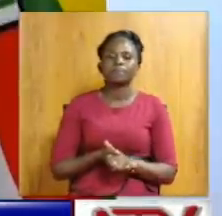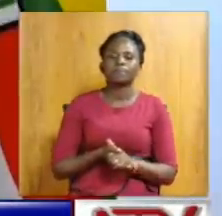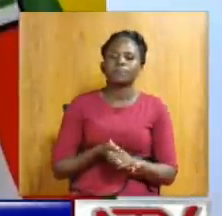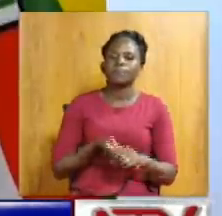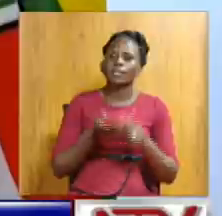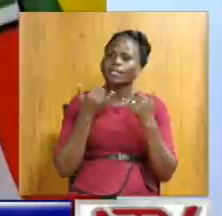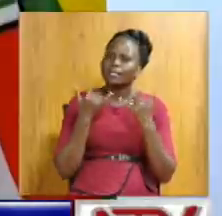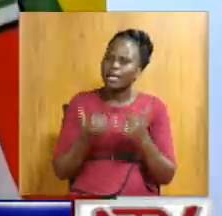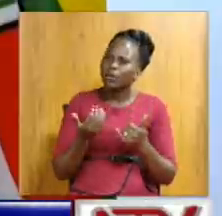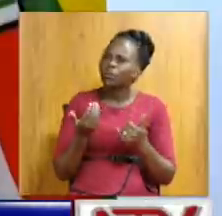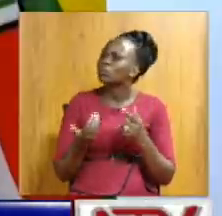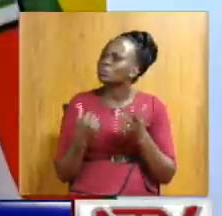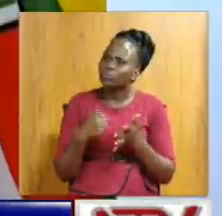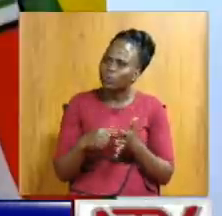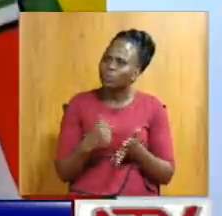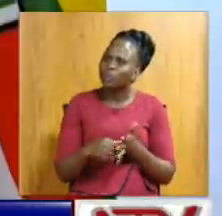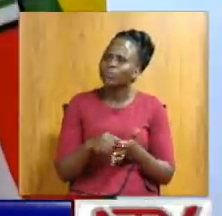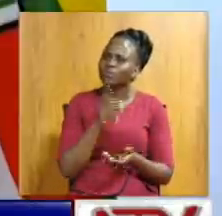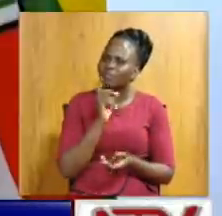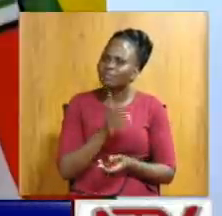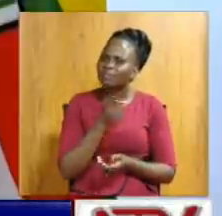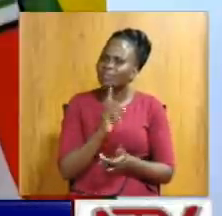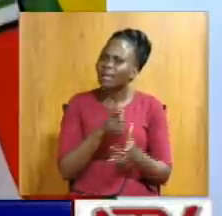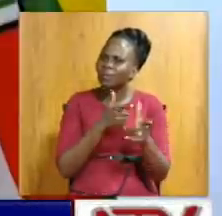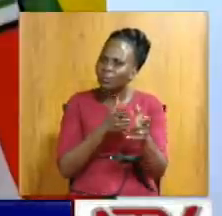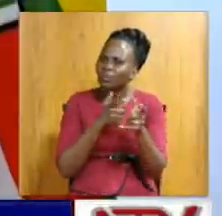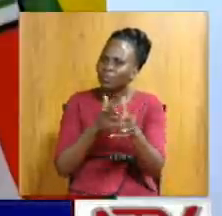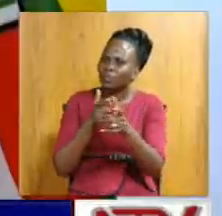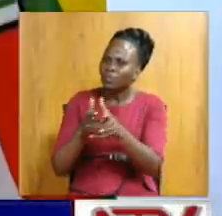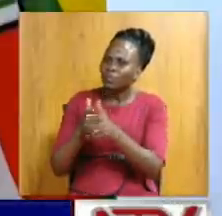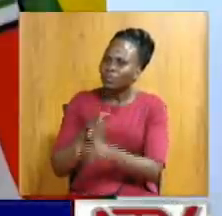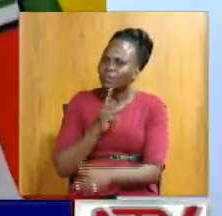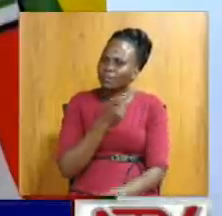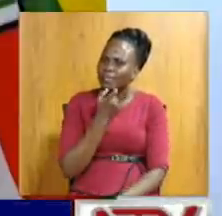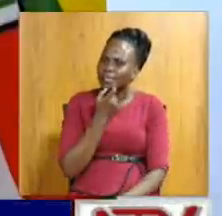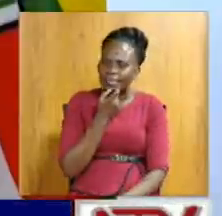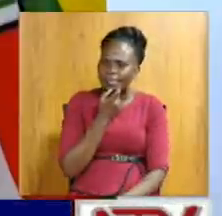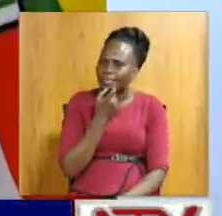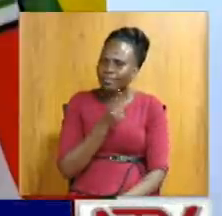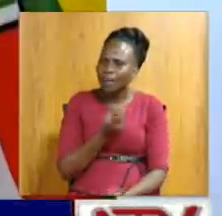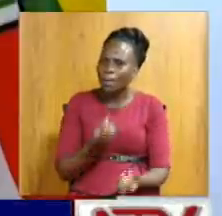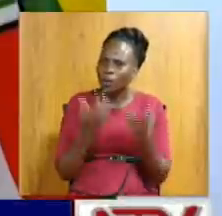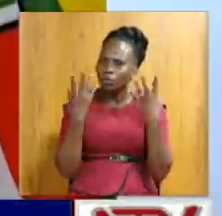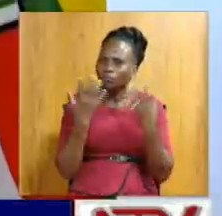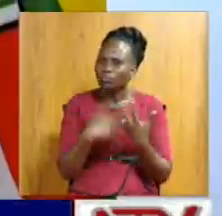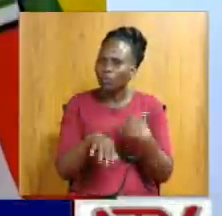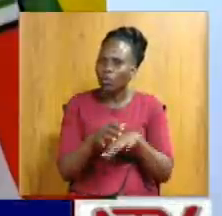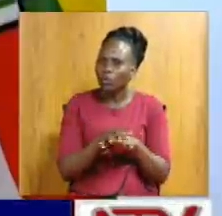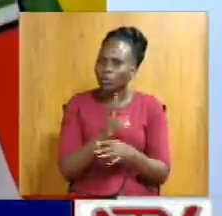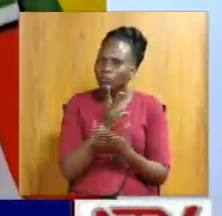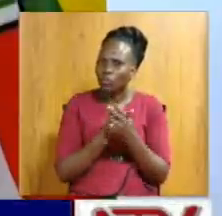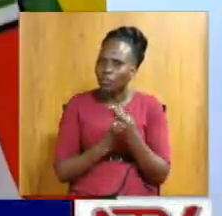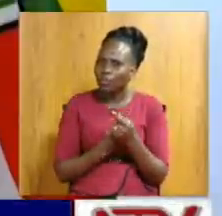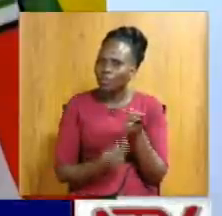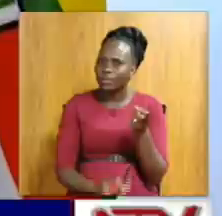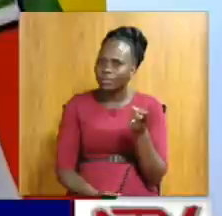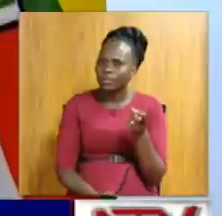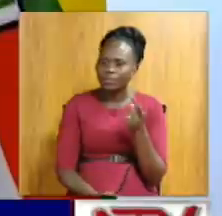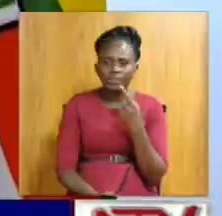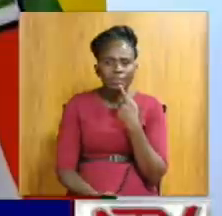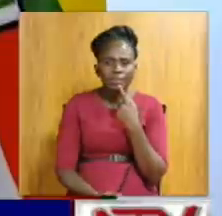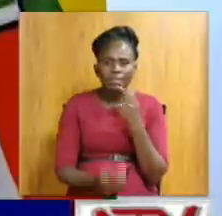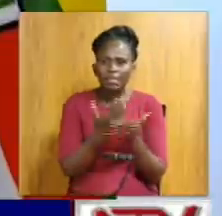Then we had the problem of crime and terrorism, and in fact, both combined.